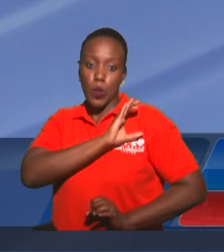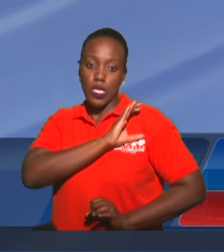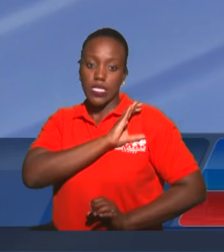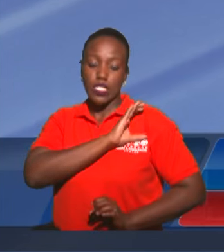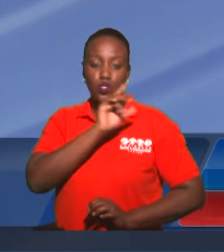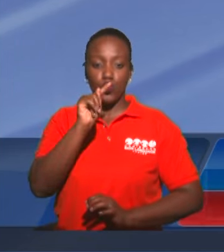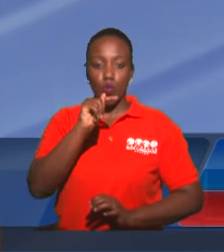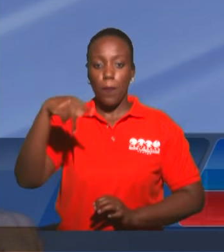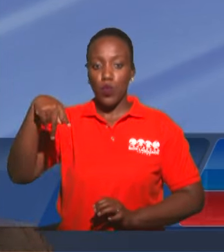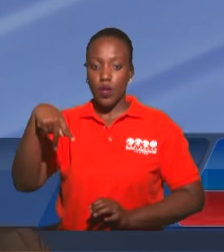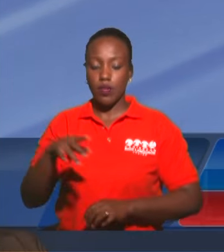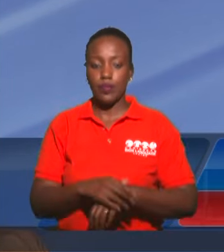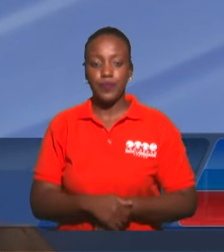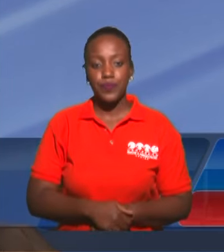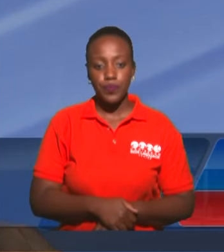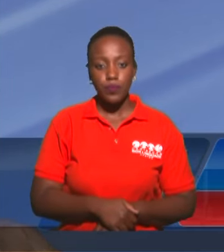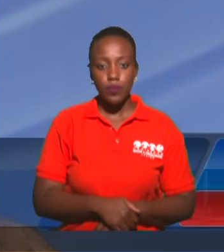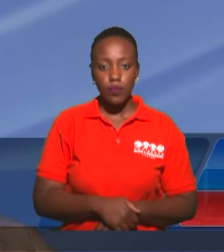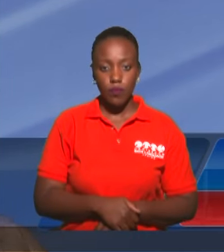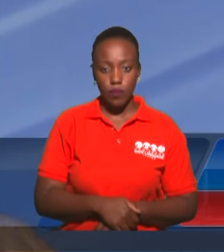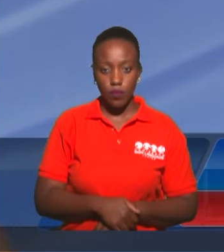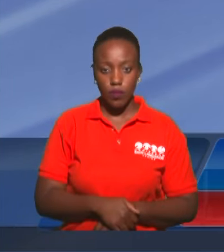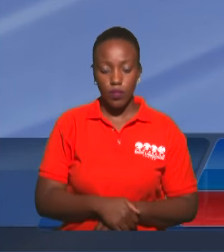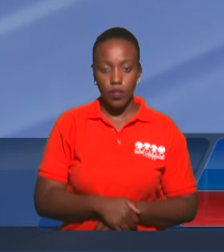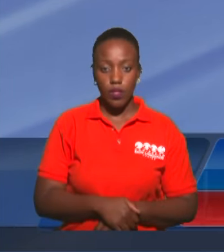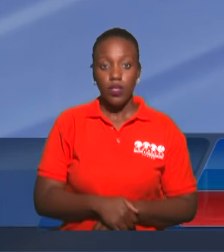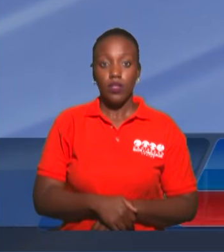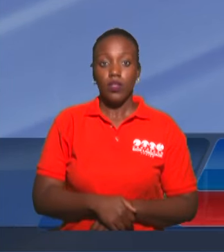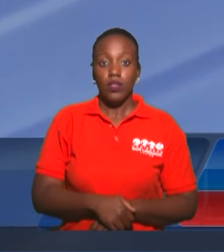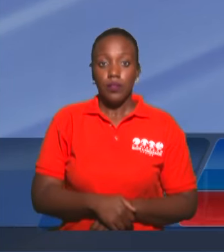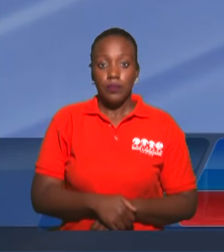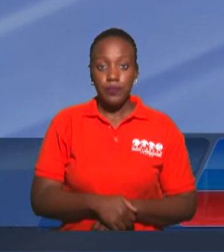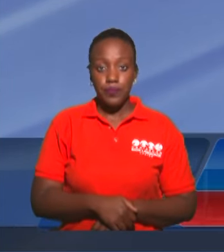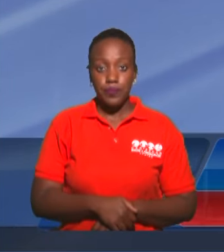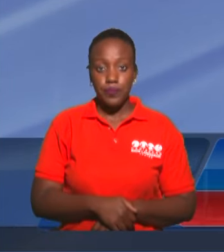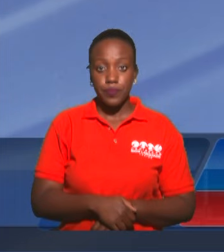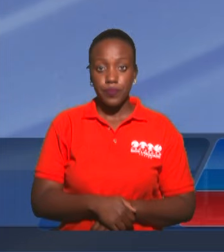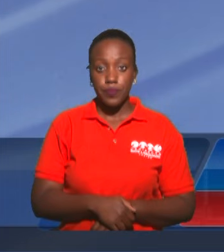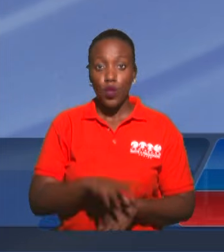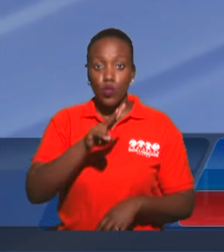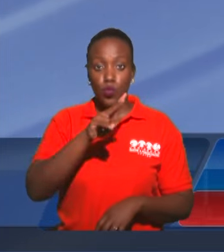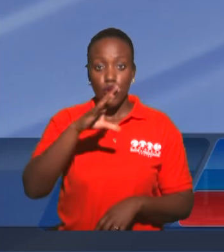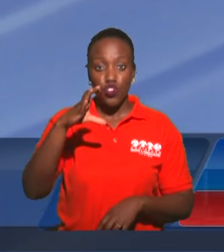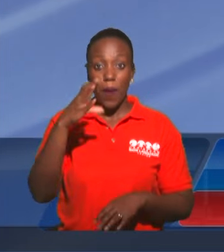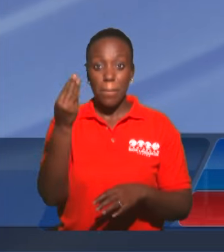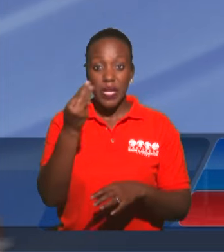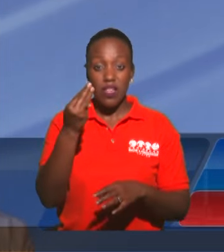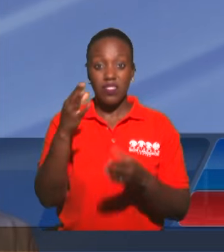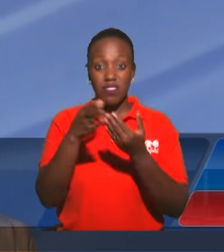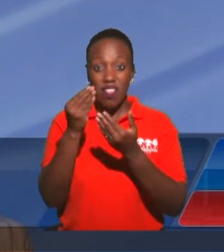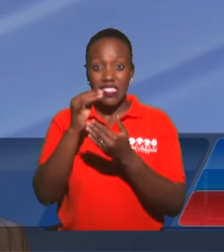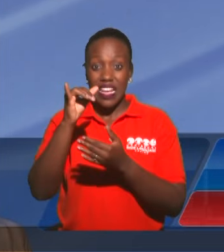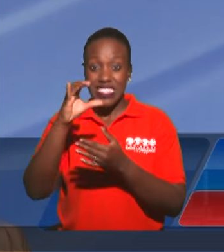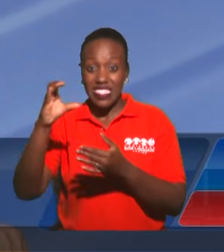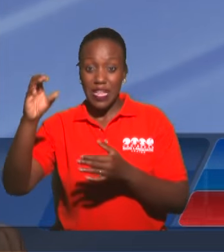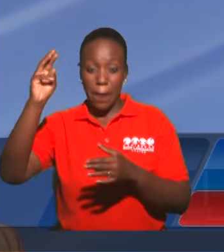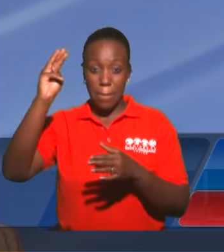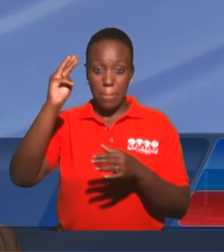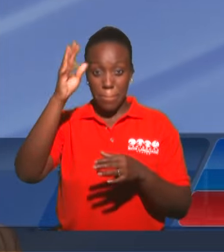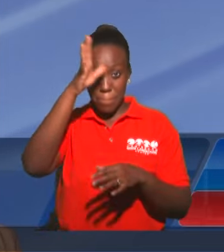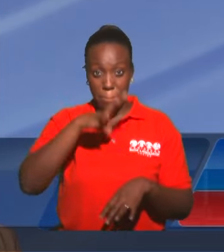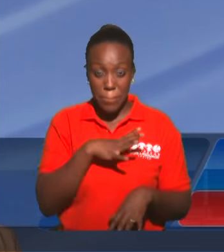Trinidad and Tobago is set to earn approximately $200 million during the ICC Men's T20 Cricket World Cup. The figure was shared by